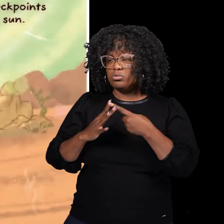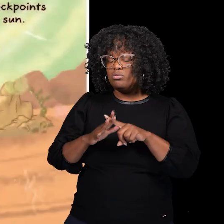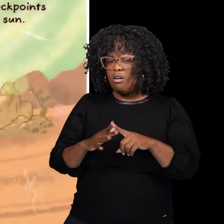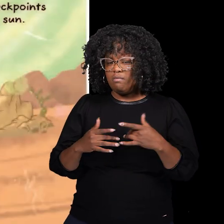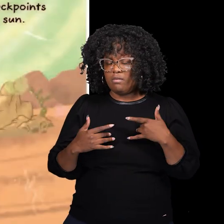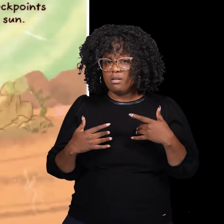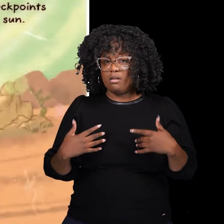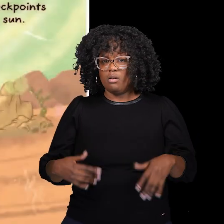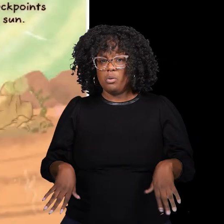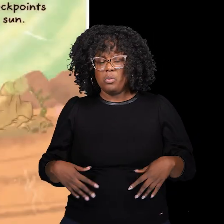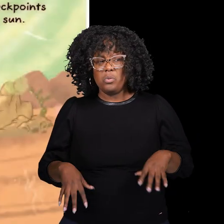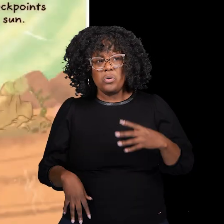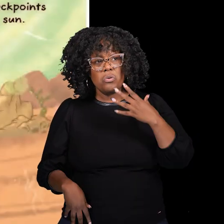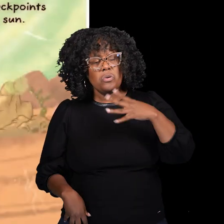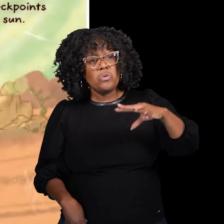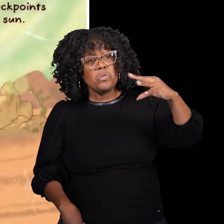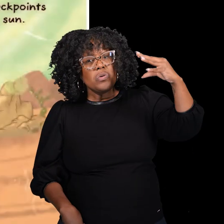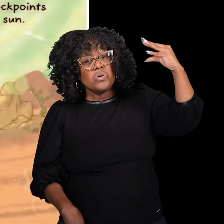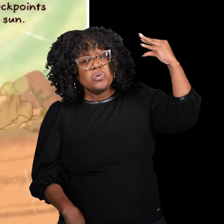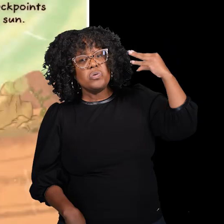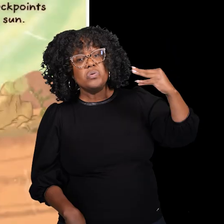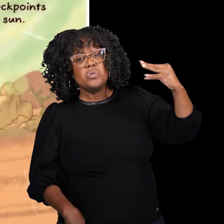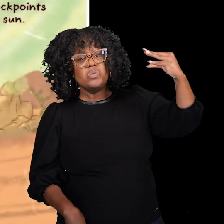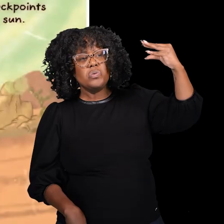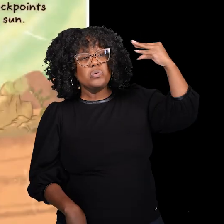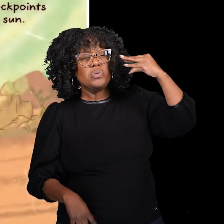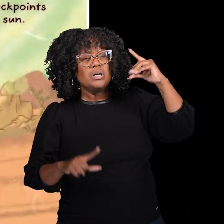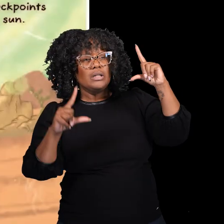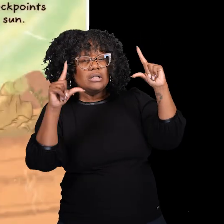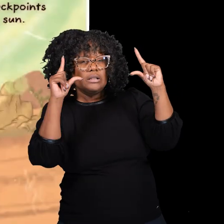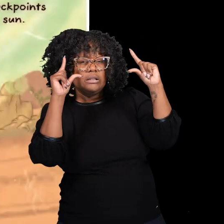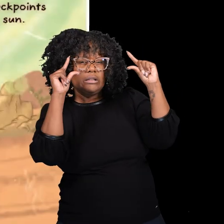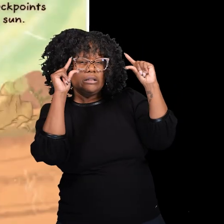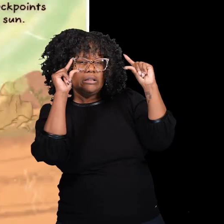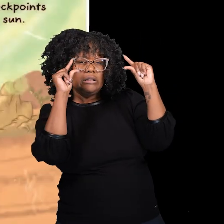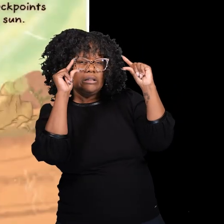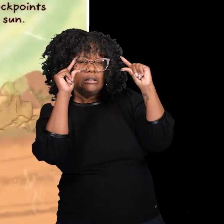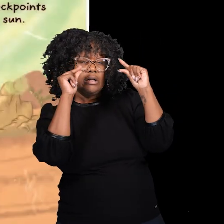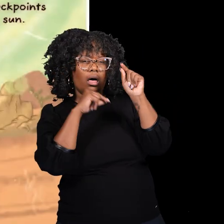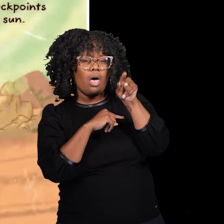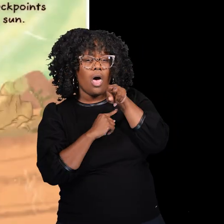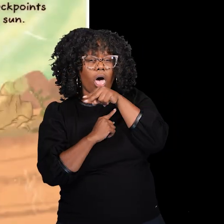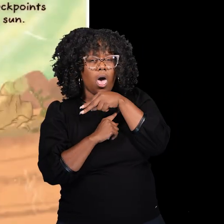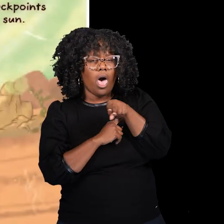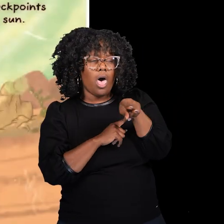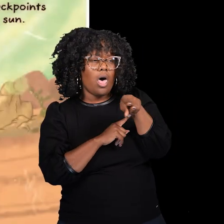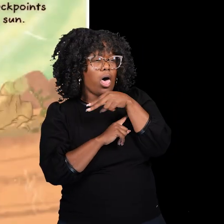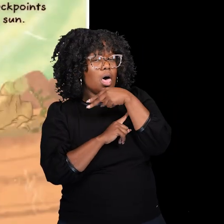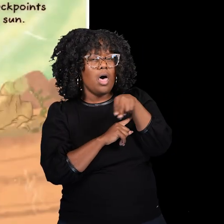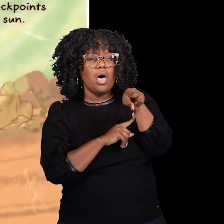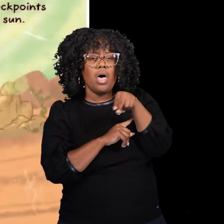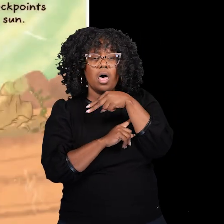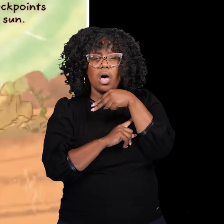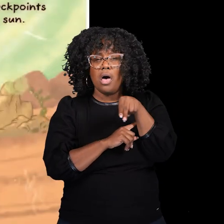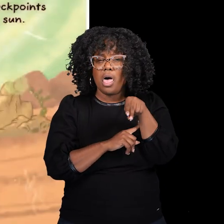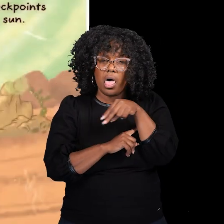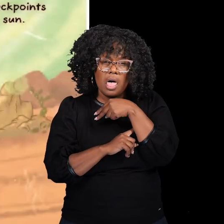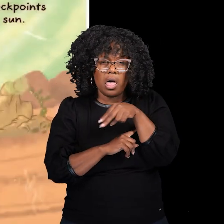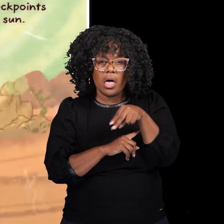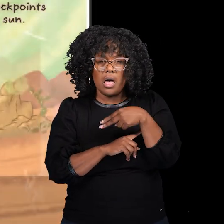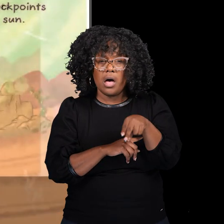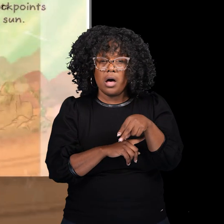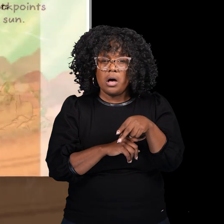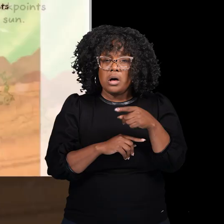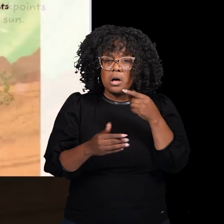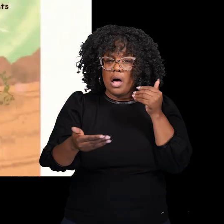But Ruby starts to slow down under the hot sun. Ruby's eyes close and her mouth droops with her tongue